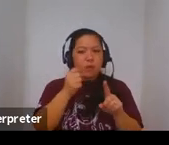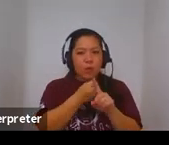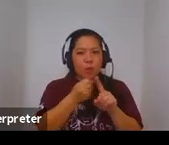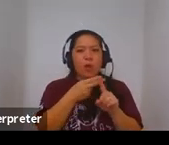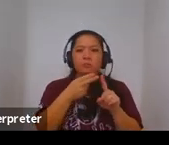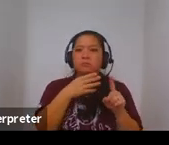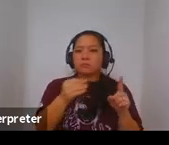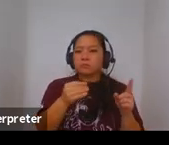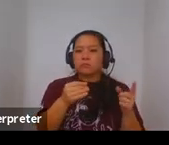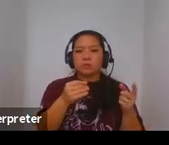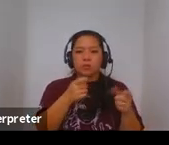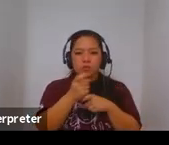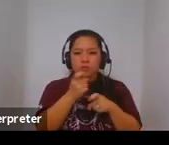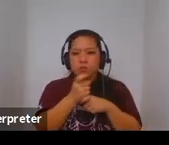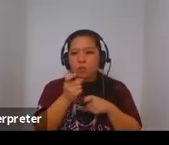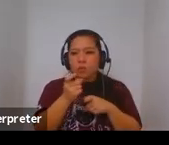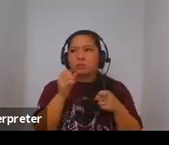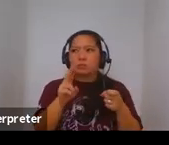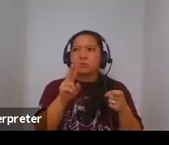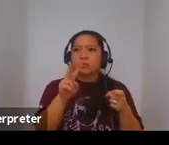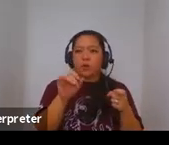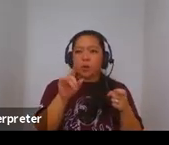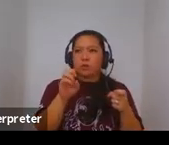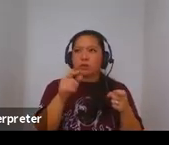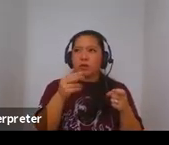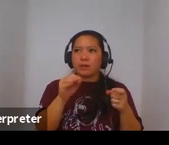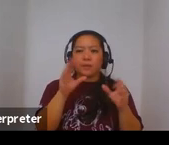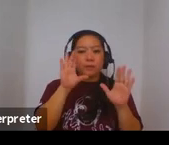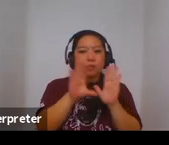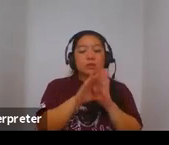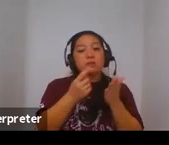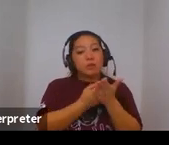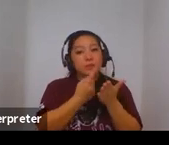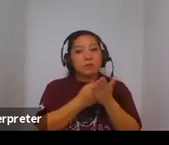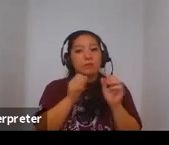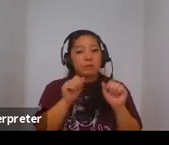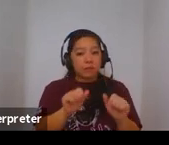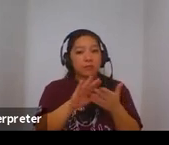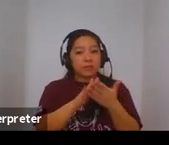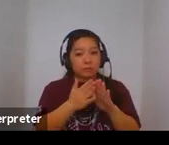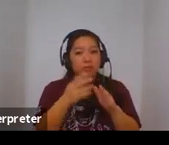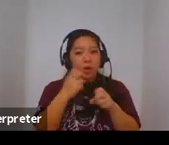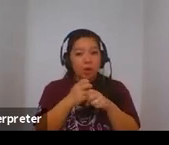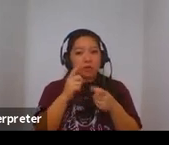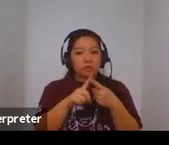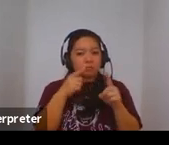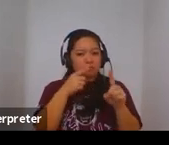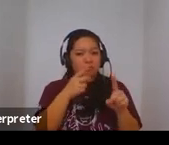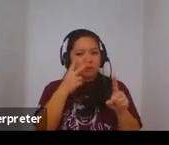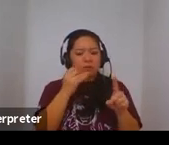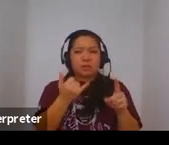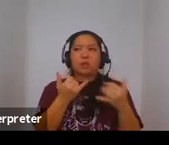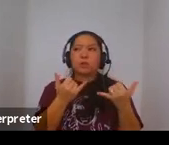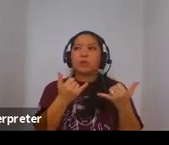jokes, sexual comments, vulgar pictures. It sometimes can be difficult to pinpoint.